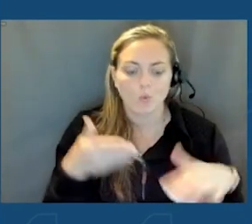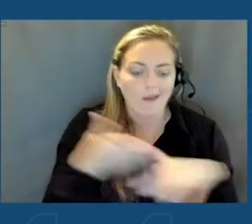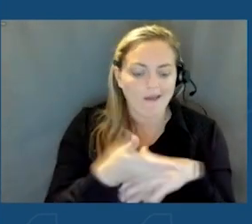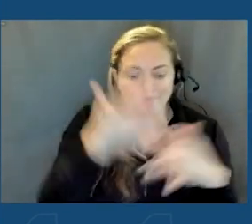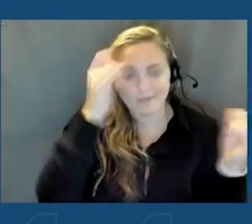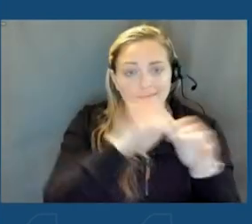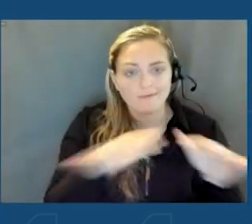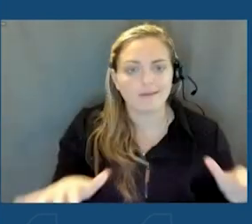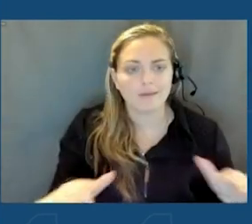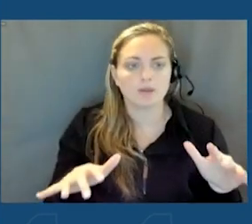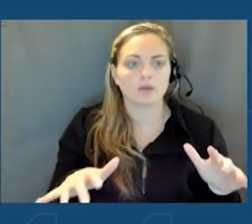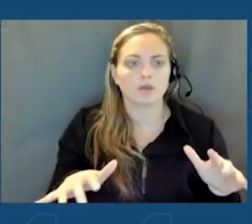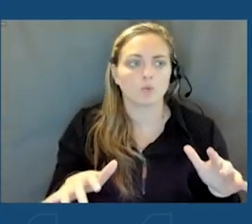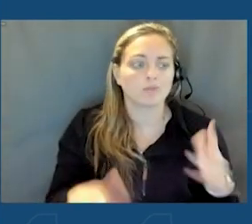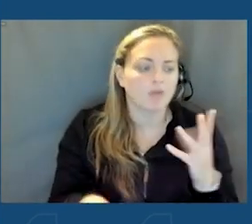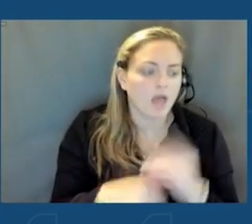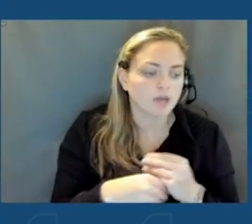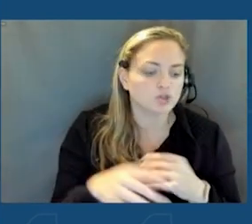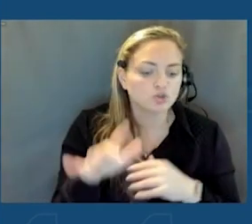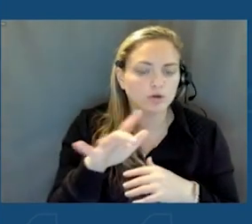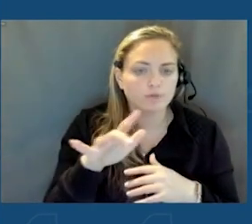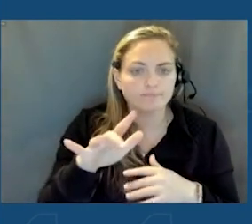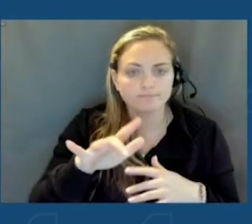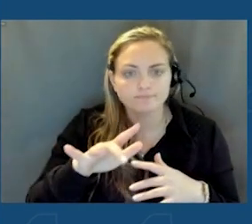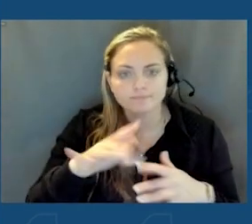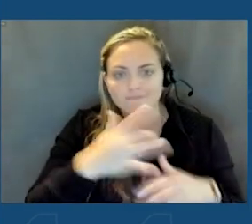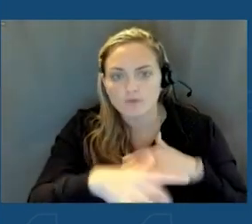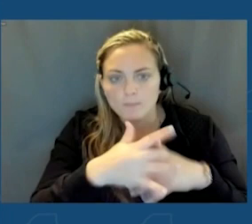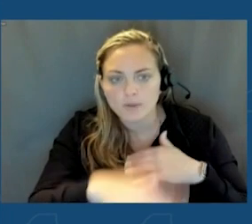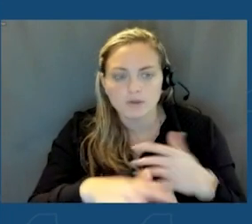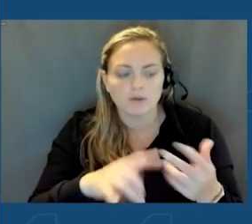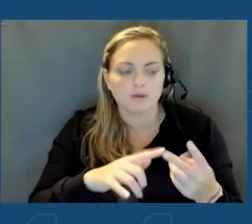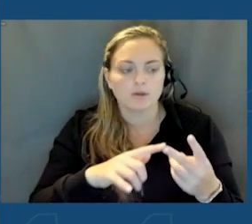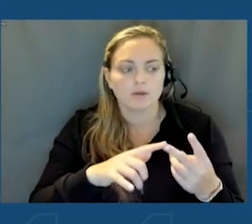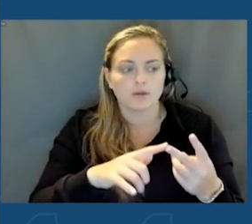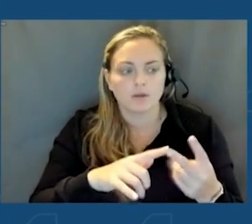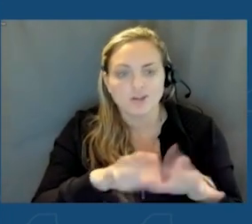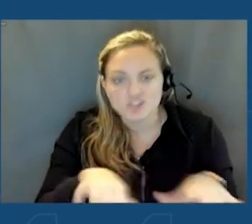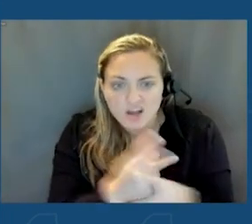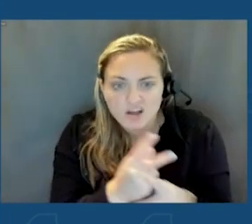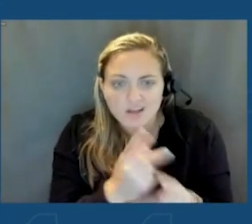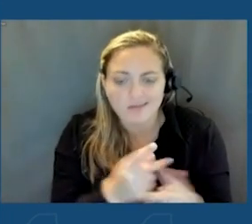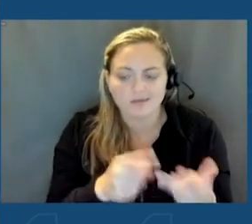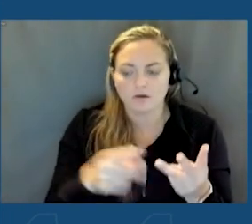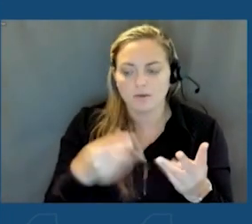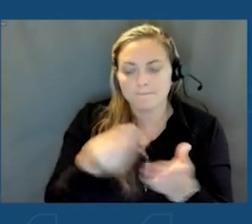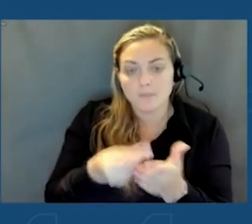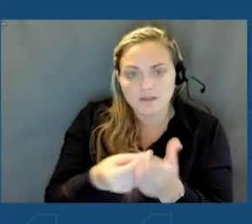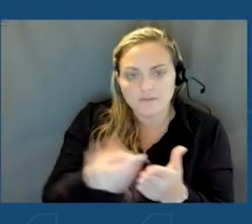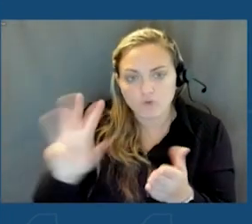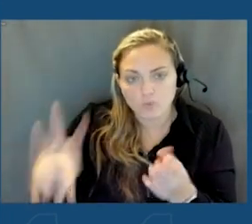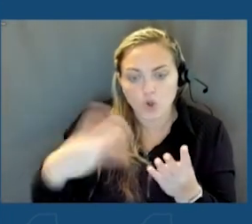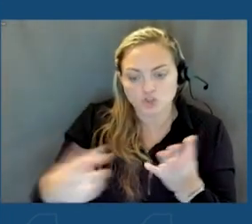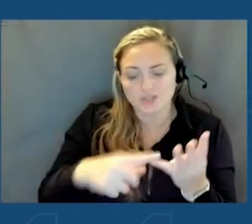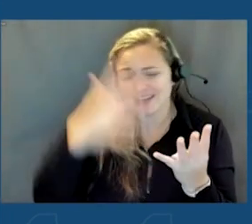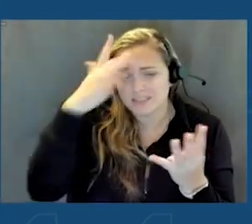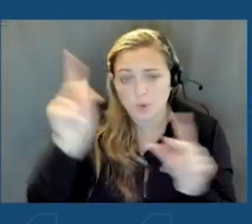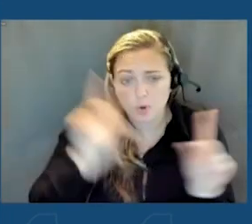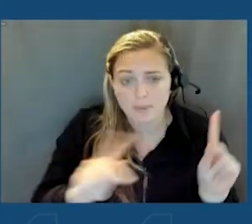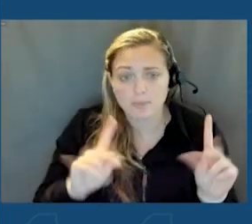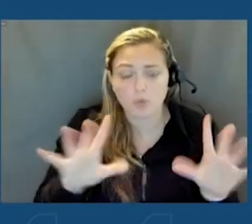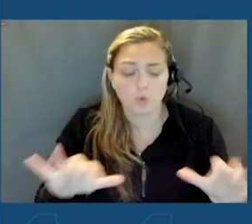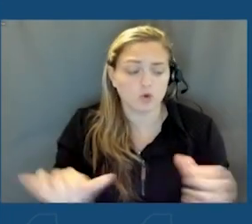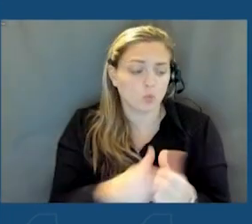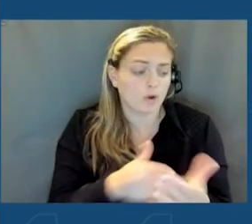with surplus space, high need for childcare, the money from Washington, and smart people who just want to do whatever we can to